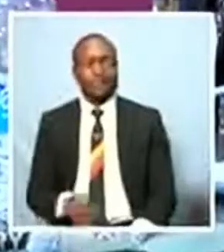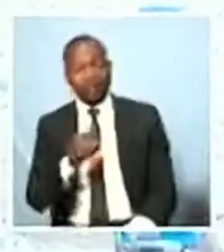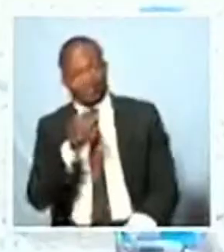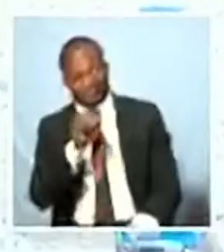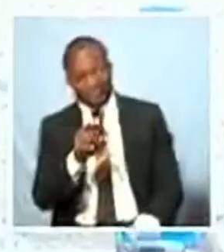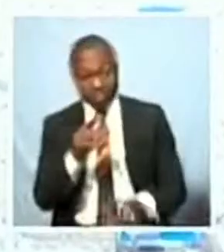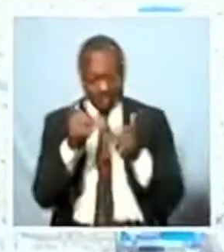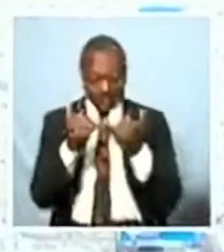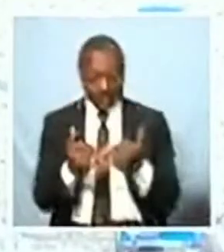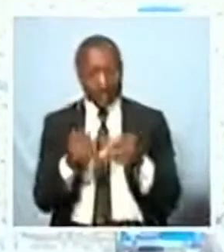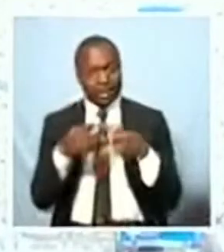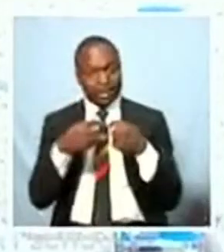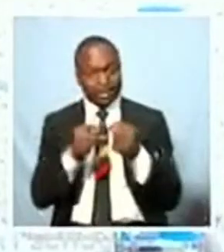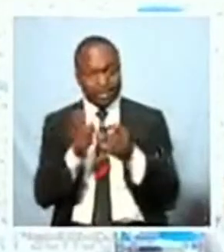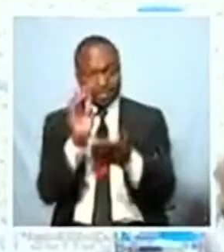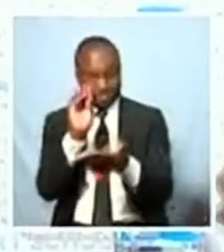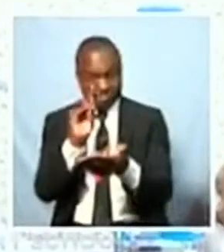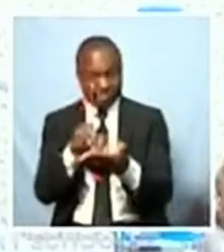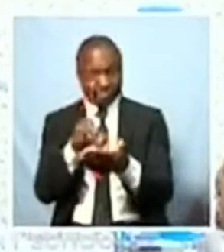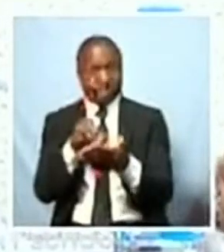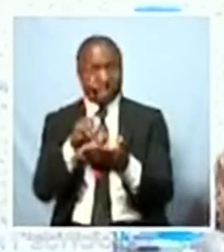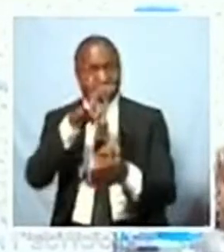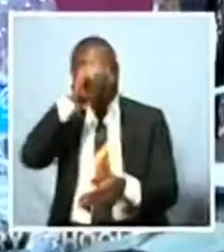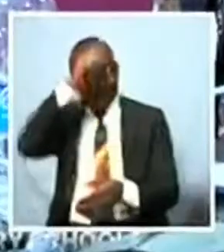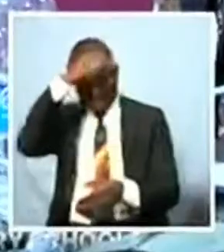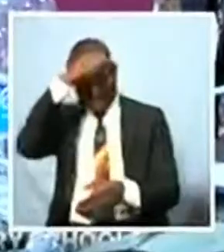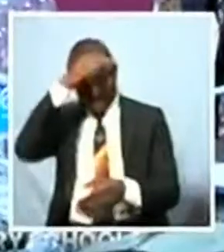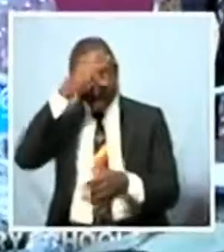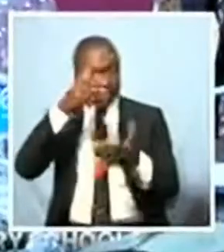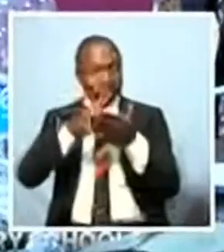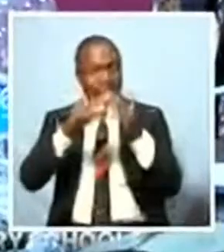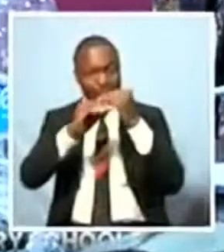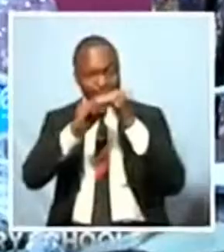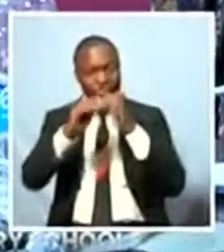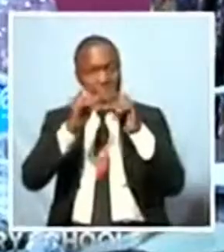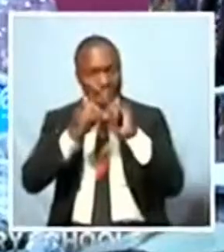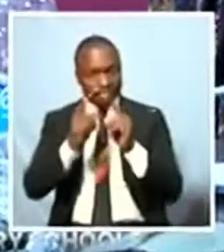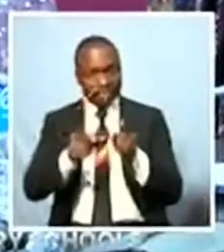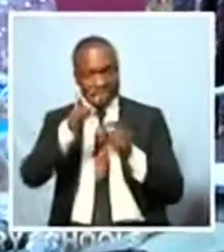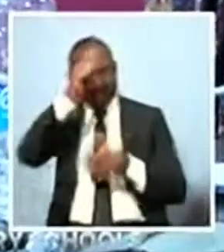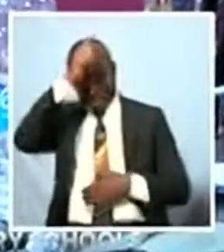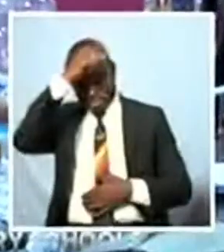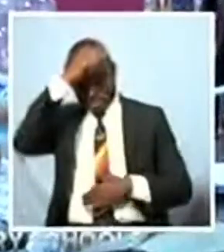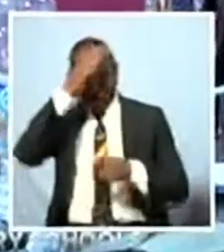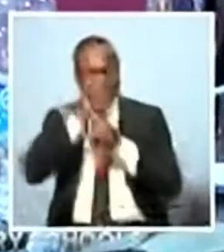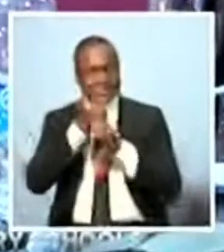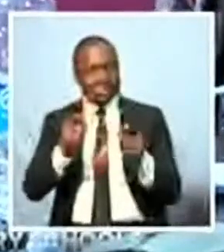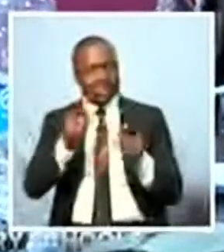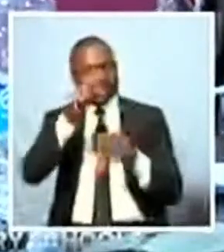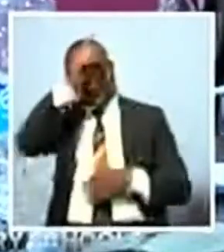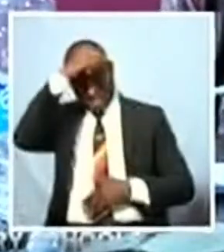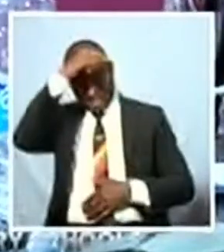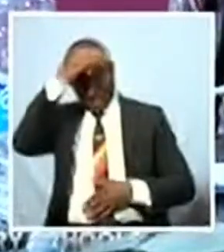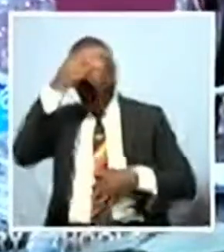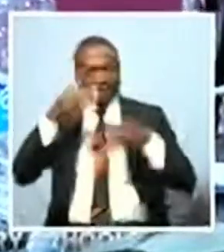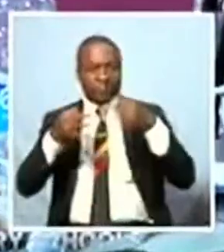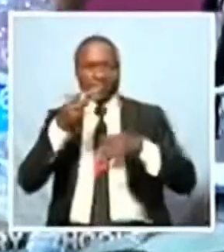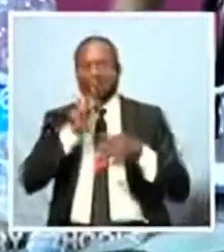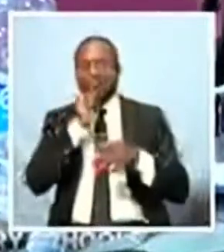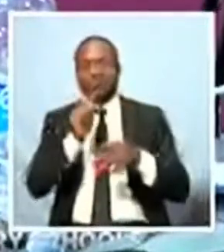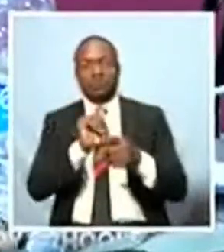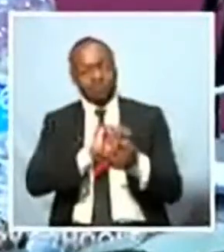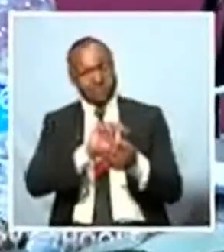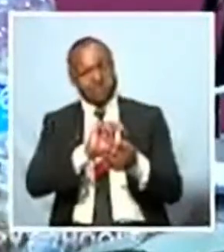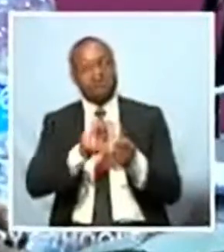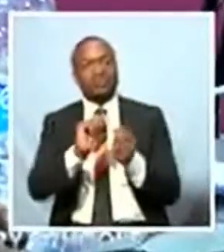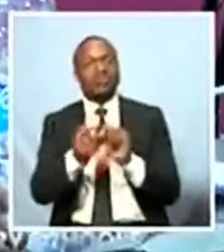now trying to put a degree at that level, but a degree will just be a degree if it is not transformed